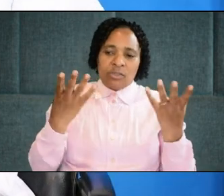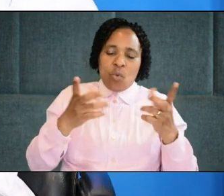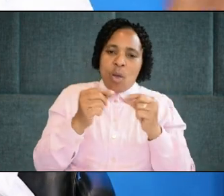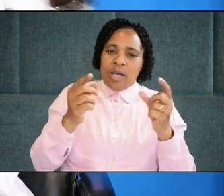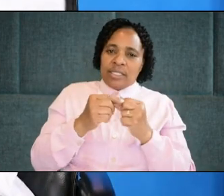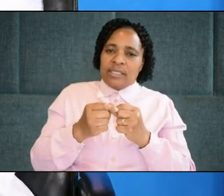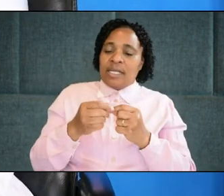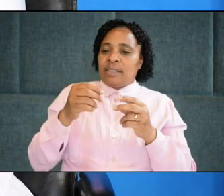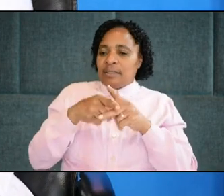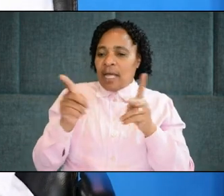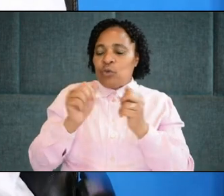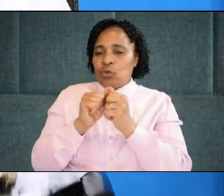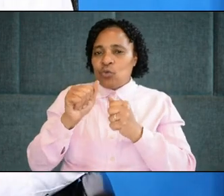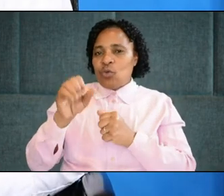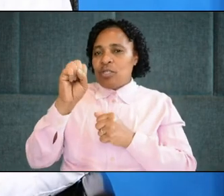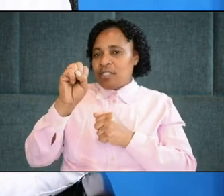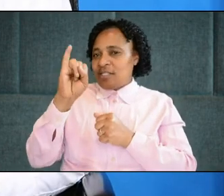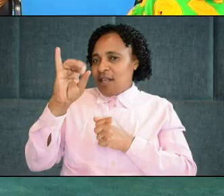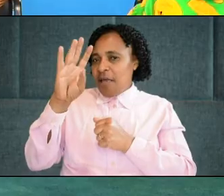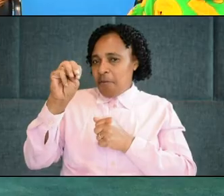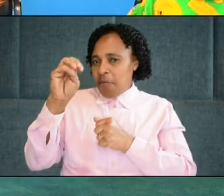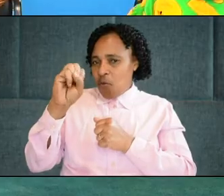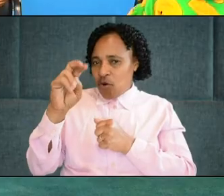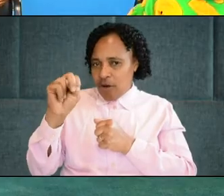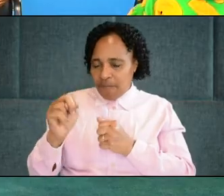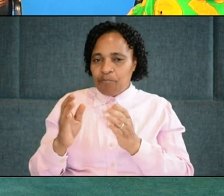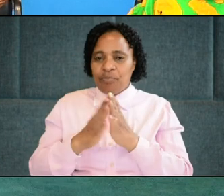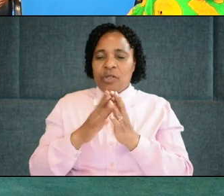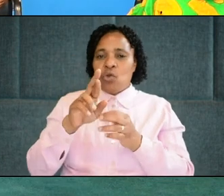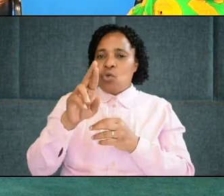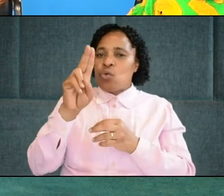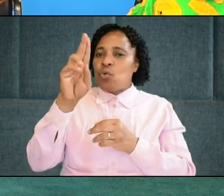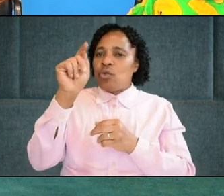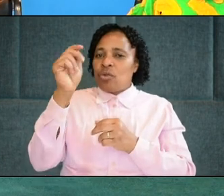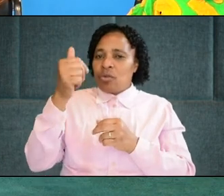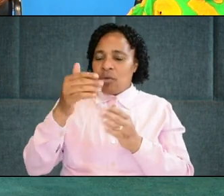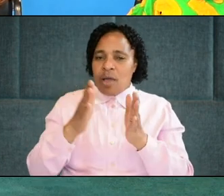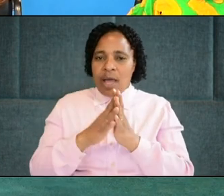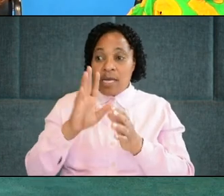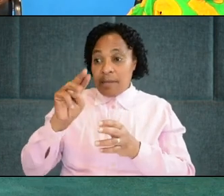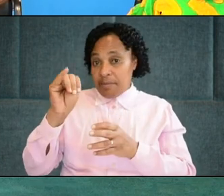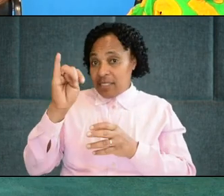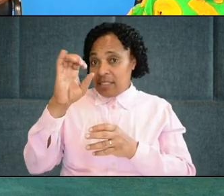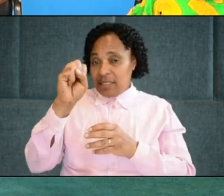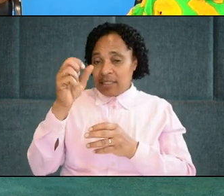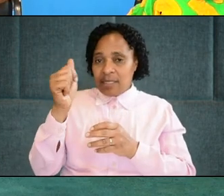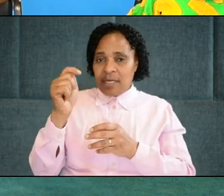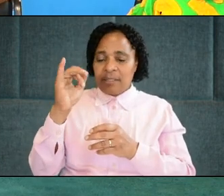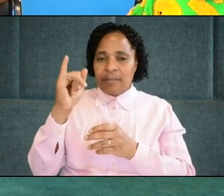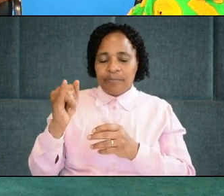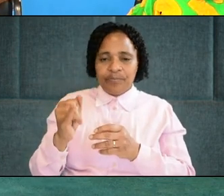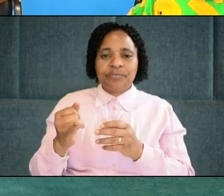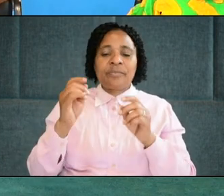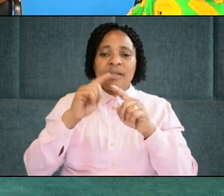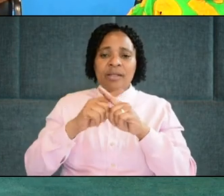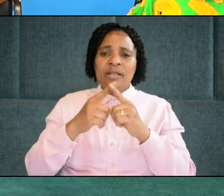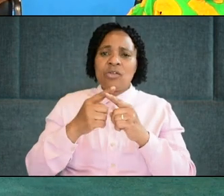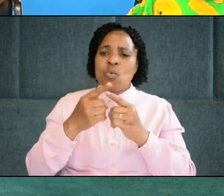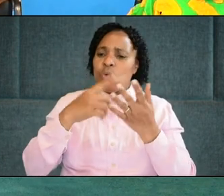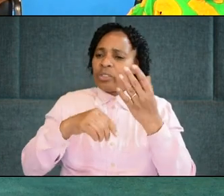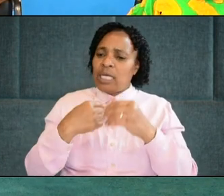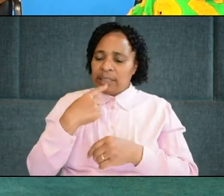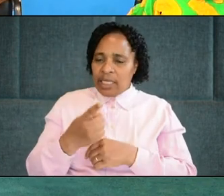Salmon, Ruth, and then Misati will give the final words. All I have to say is that God